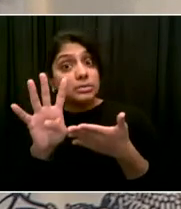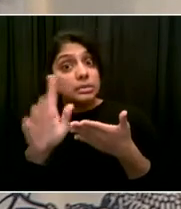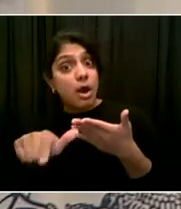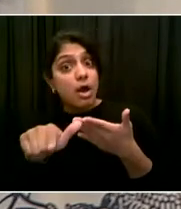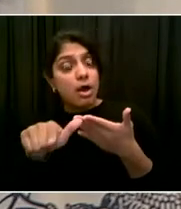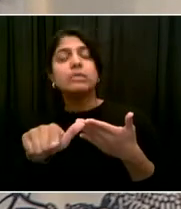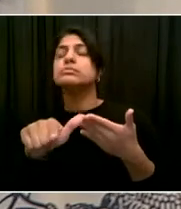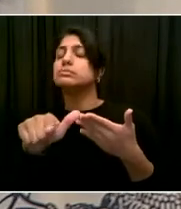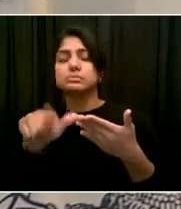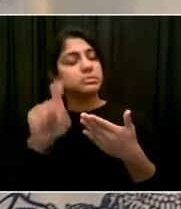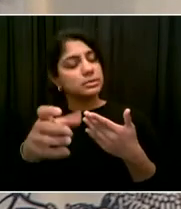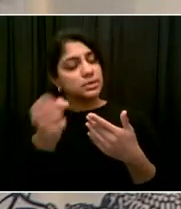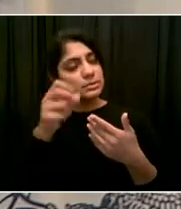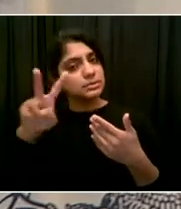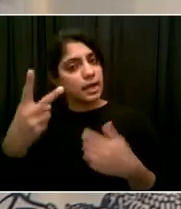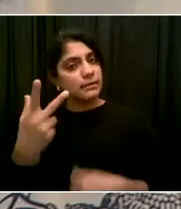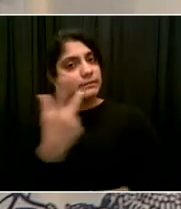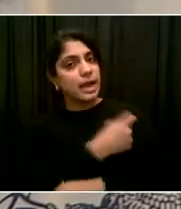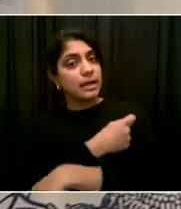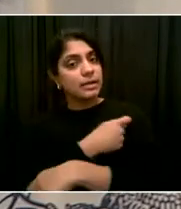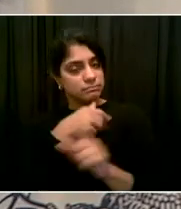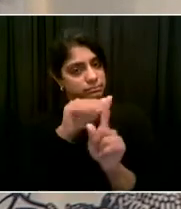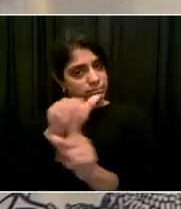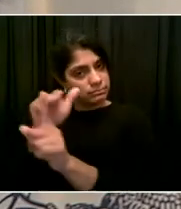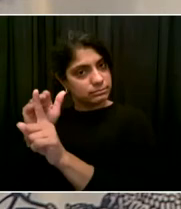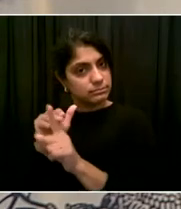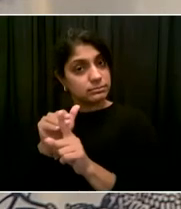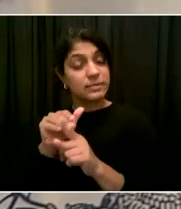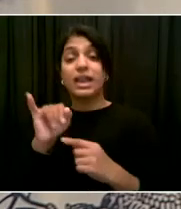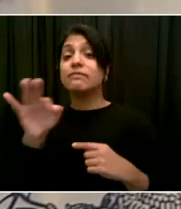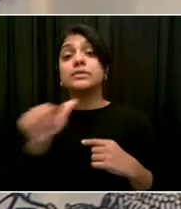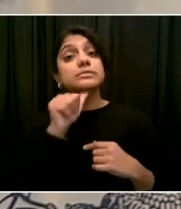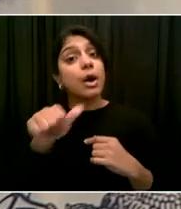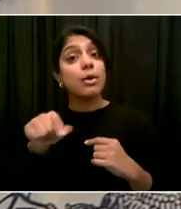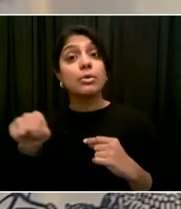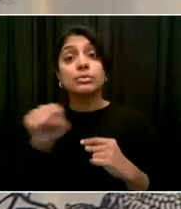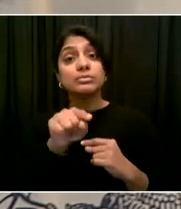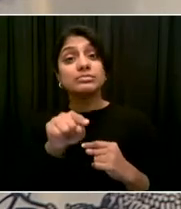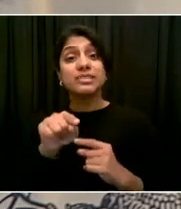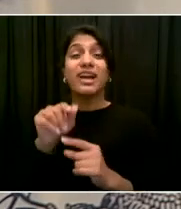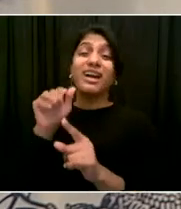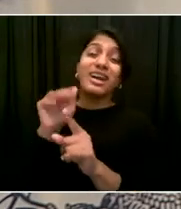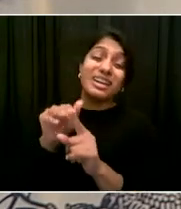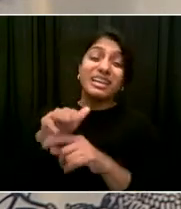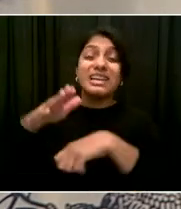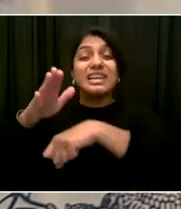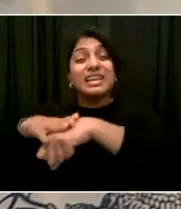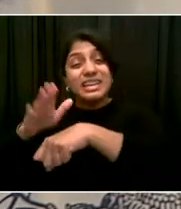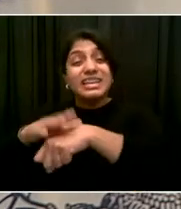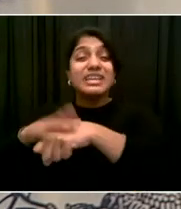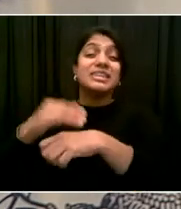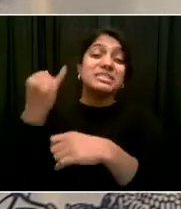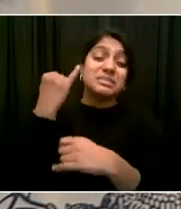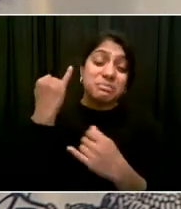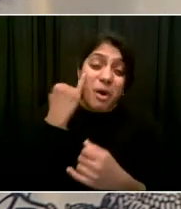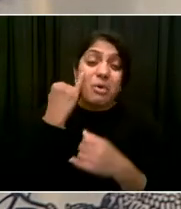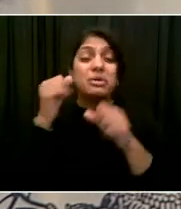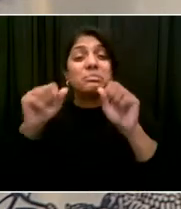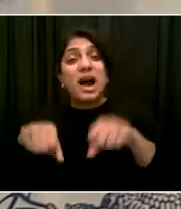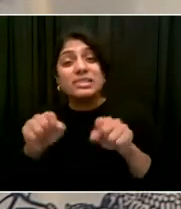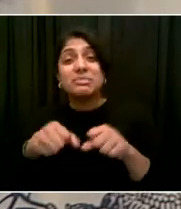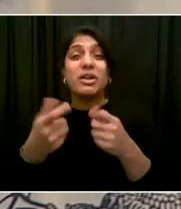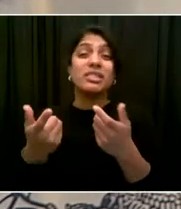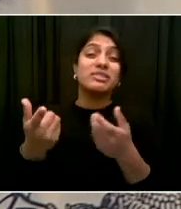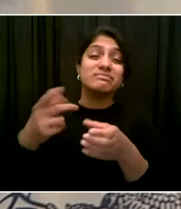it. If they don't get it, then remind them that there is the risk of a sanction, and we're seeing people getting those second doses. That's the bottom